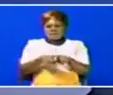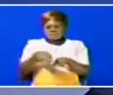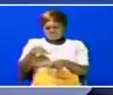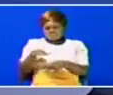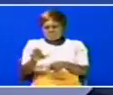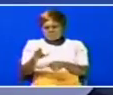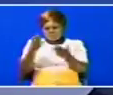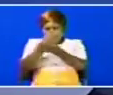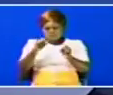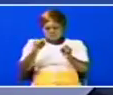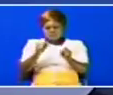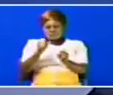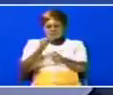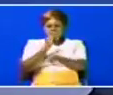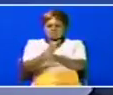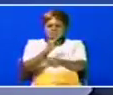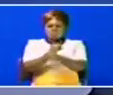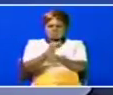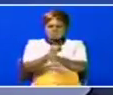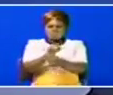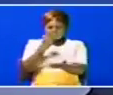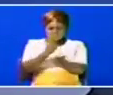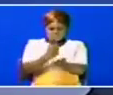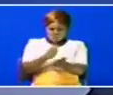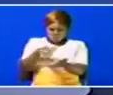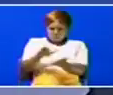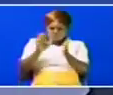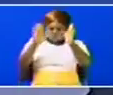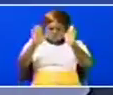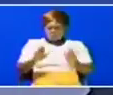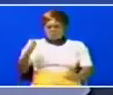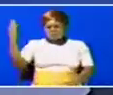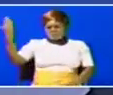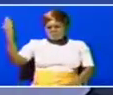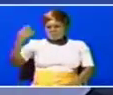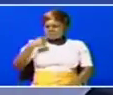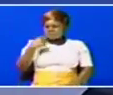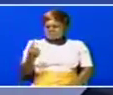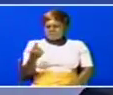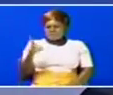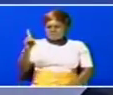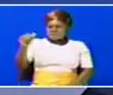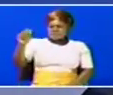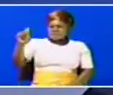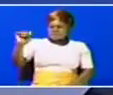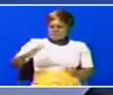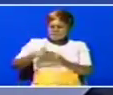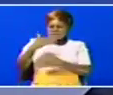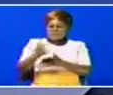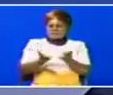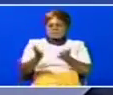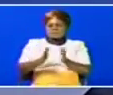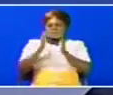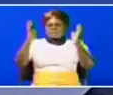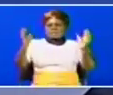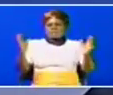the president of the Institute and Faculty of Actuaries, who was one of the key speakers, noted that the data analytics is the next frontier in